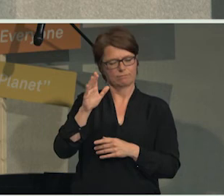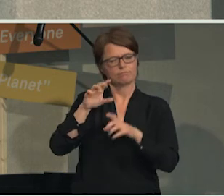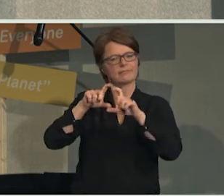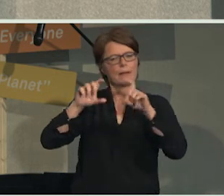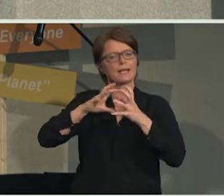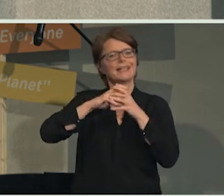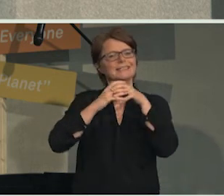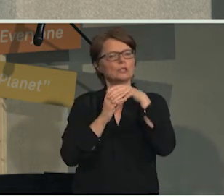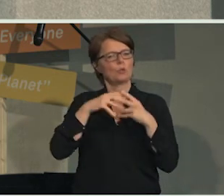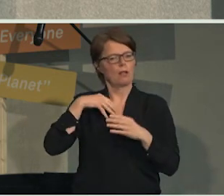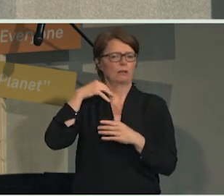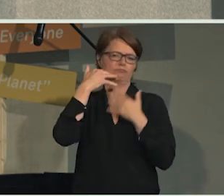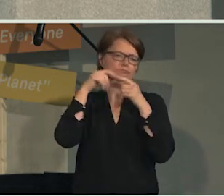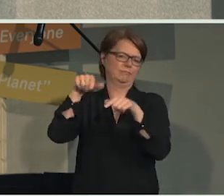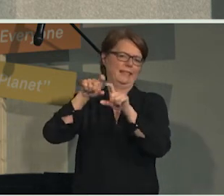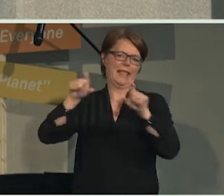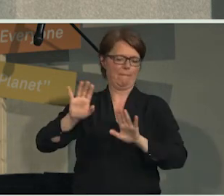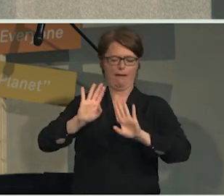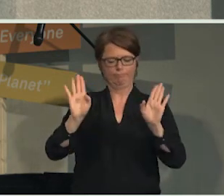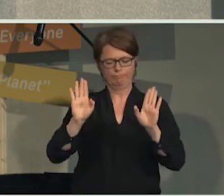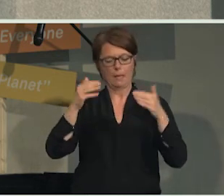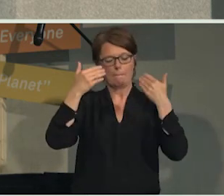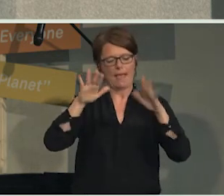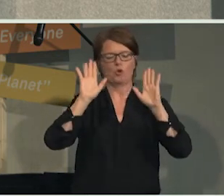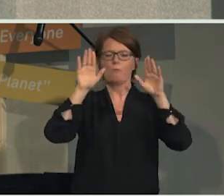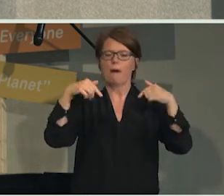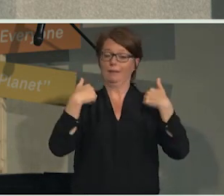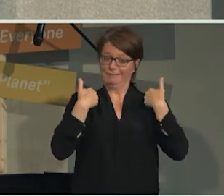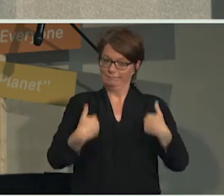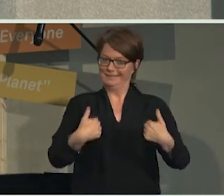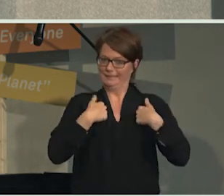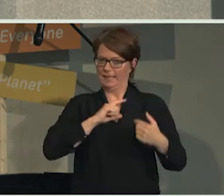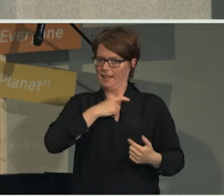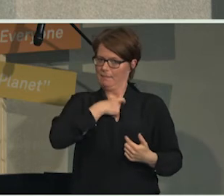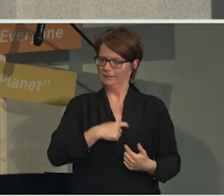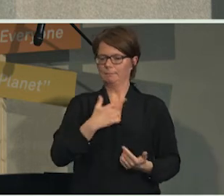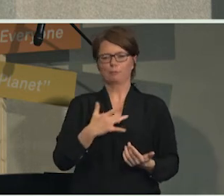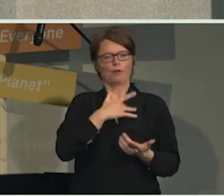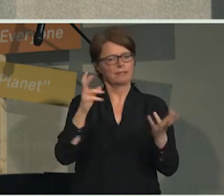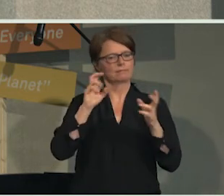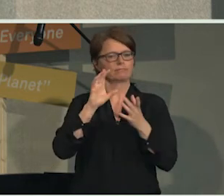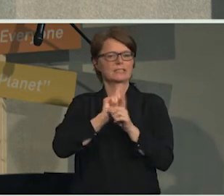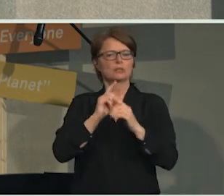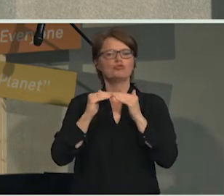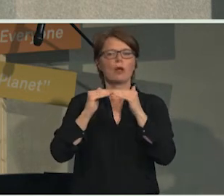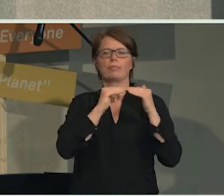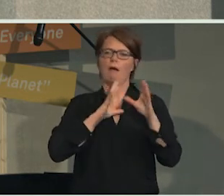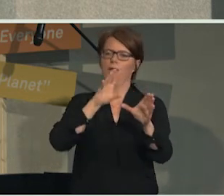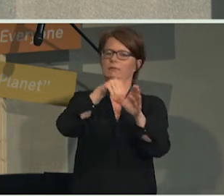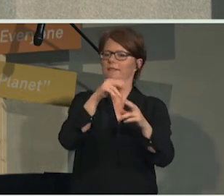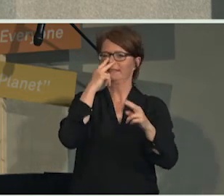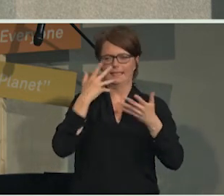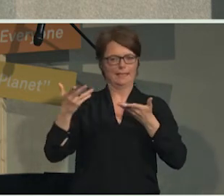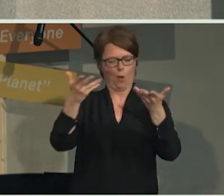spot on a white printing paper. And I'm not talking about those, how should I call it, the gray,